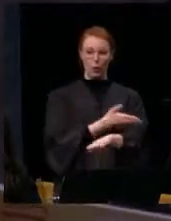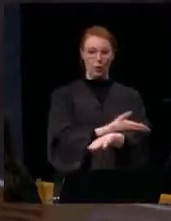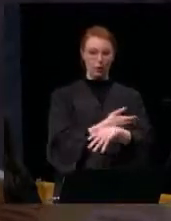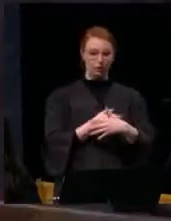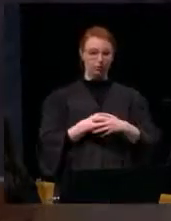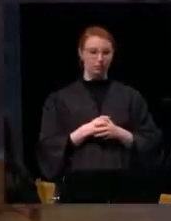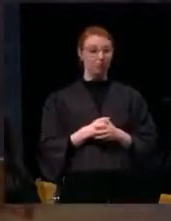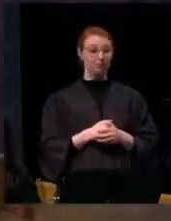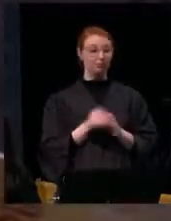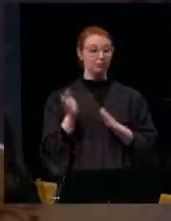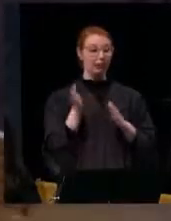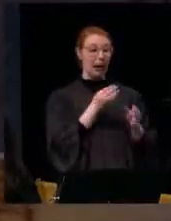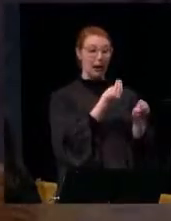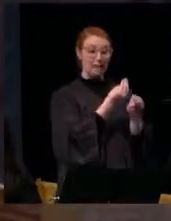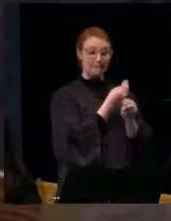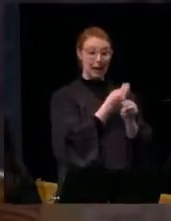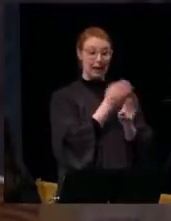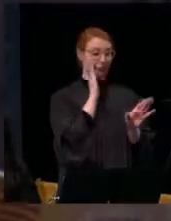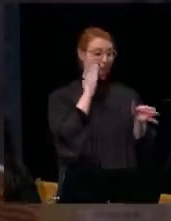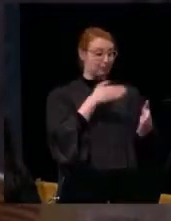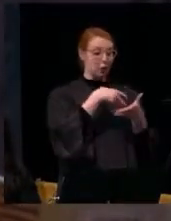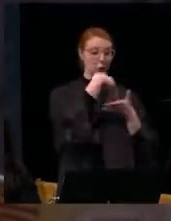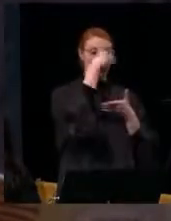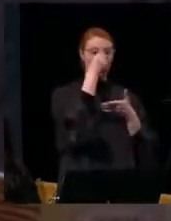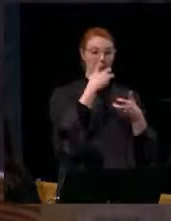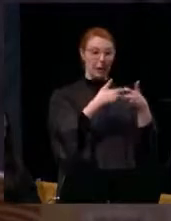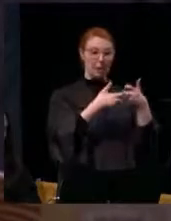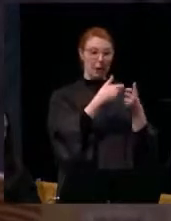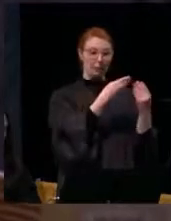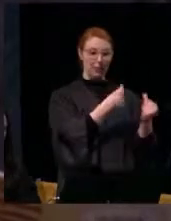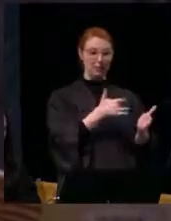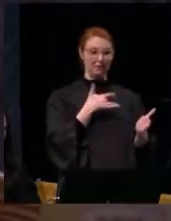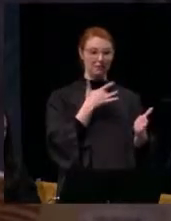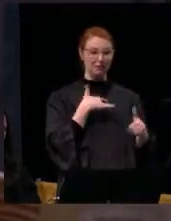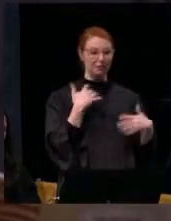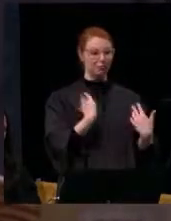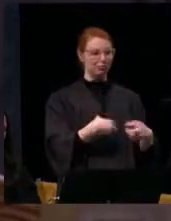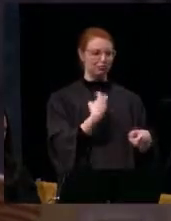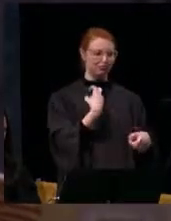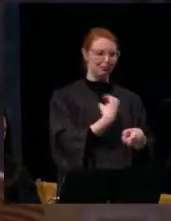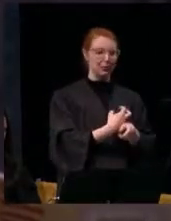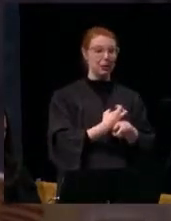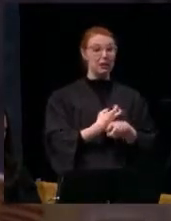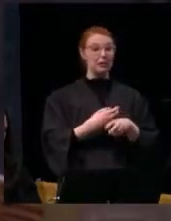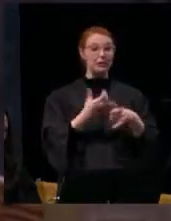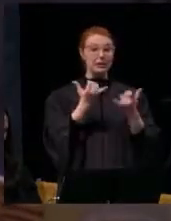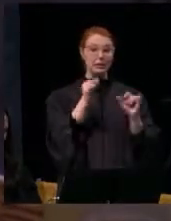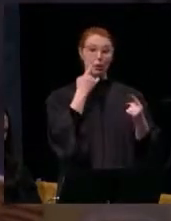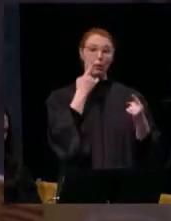From the math department, we learned that problem solving, though difficult in the moment, can be very rewarding in the end.